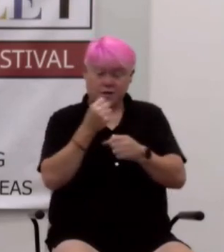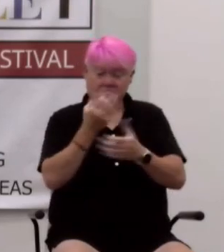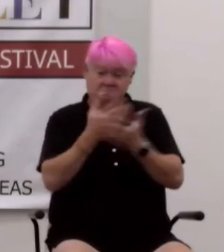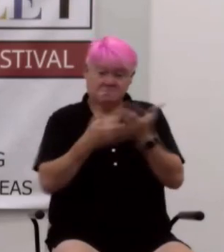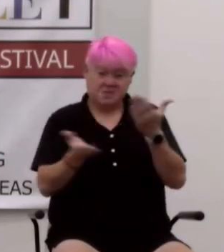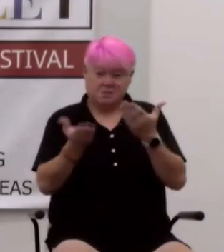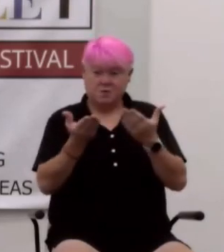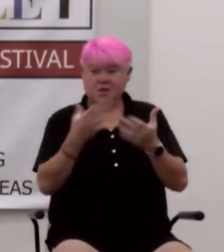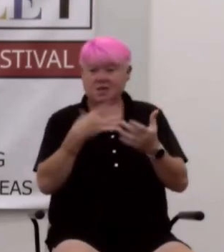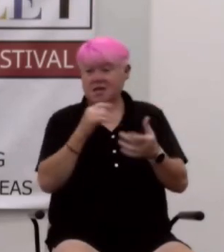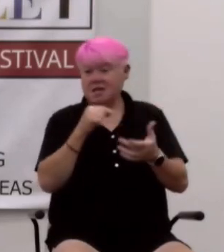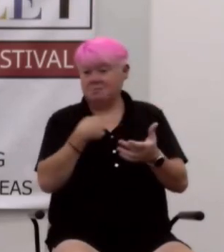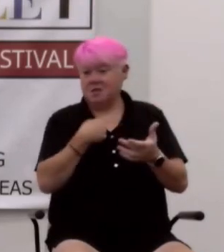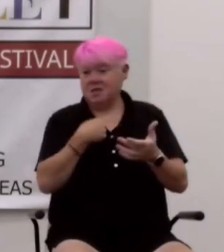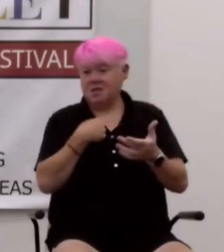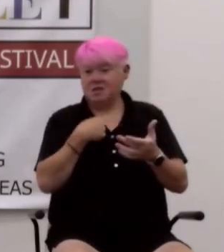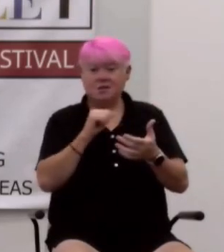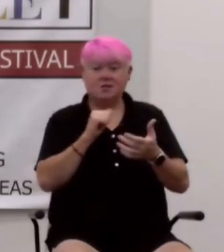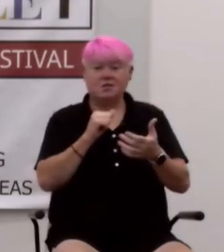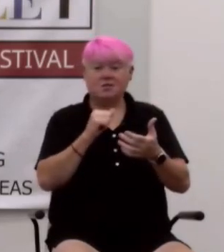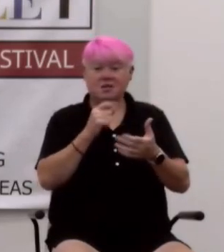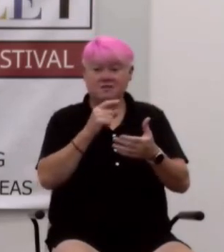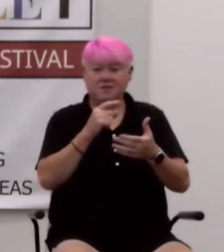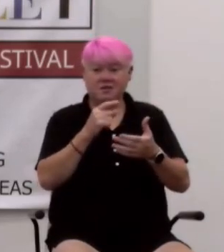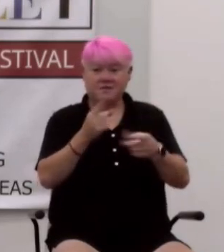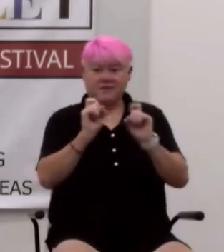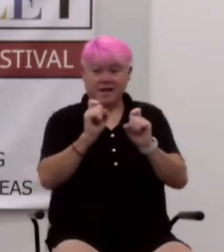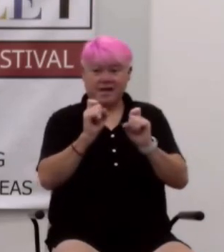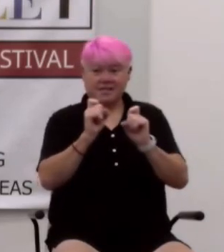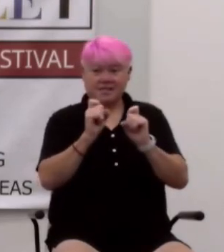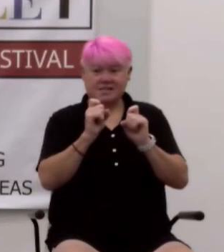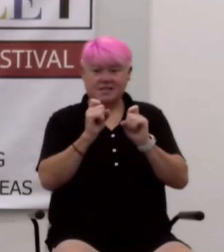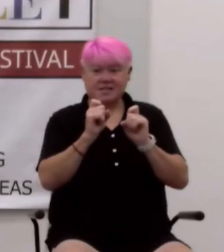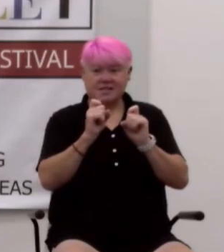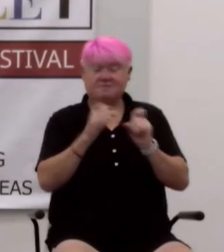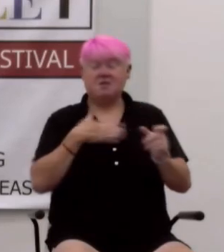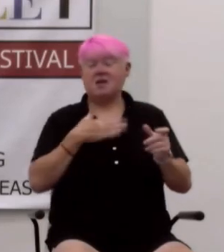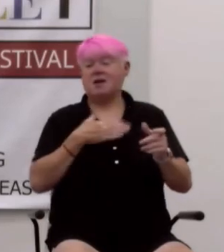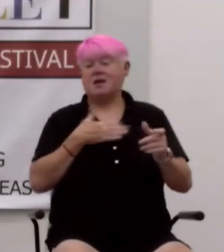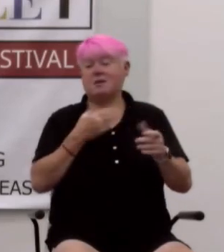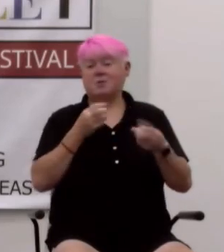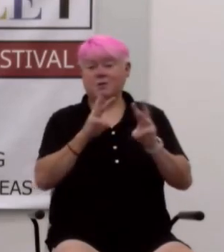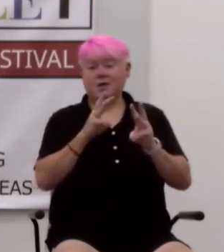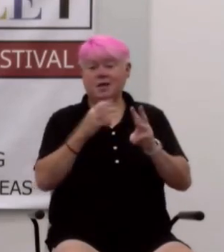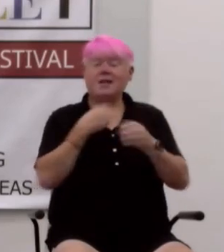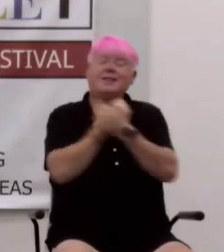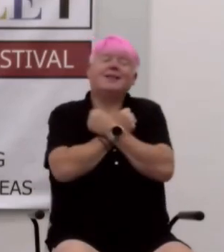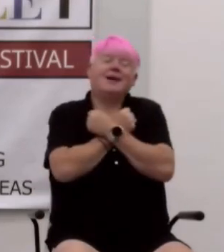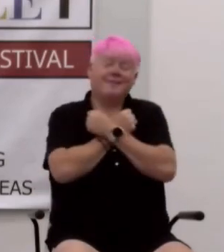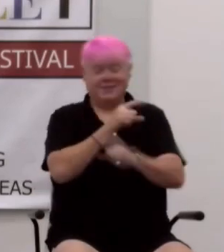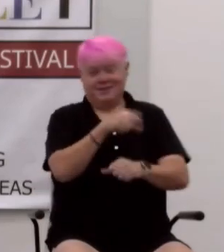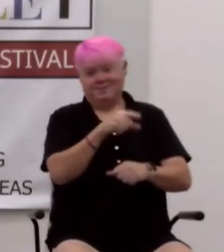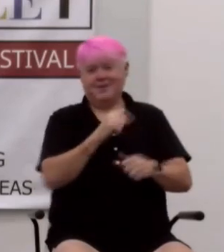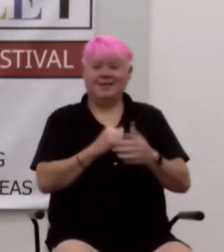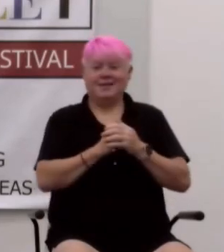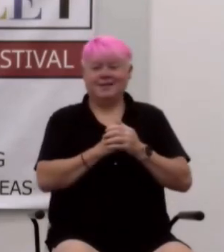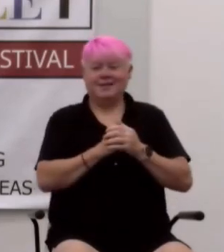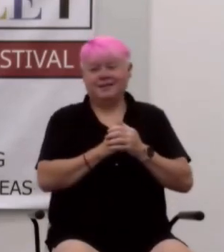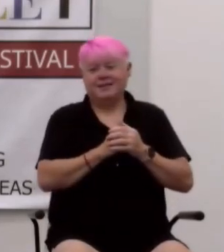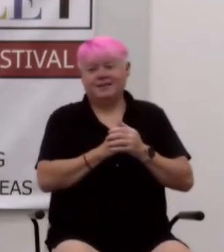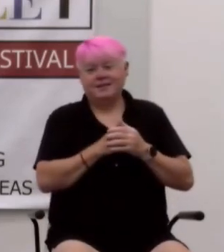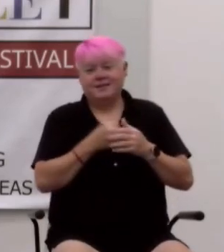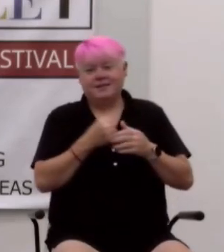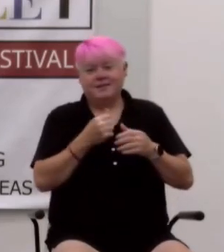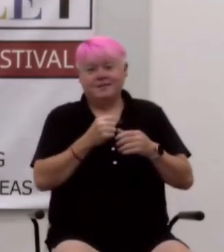and who did it just very quickly and in a very jolly way, I fell in love with him, was really a